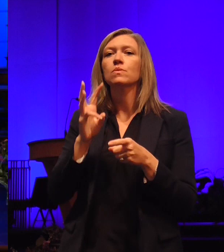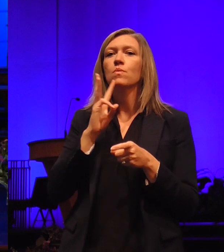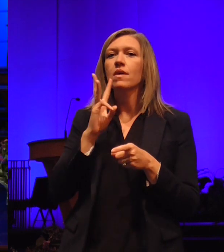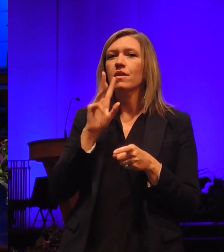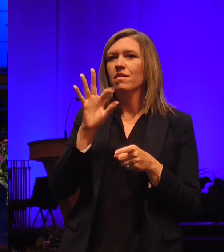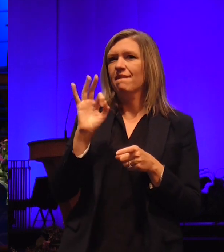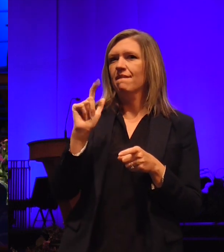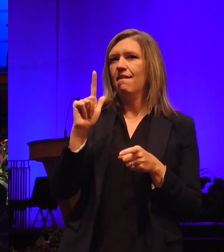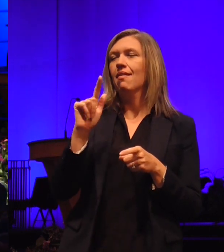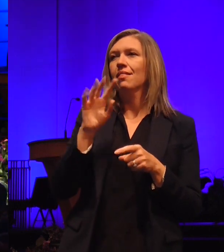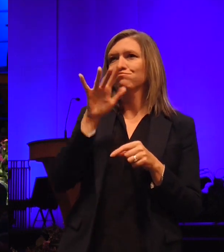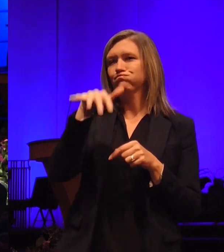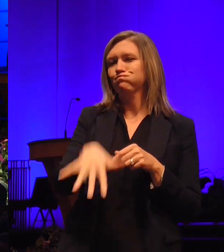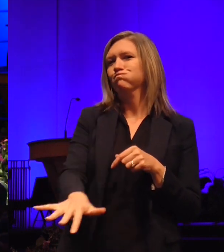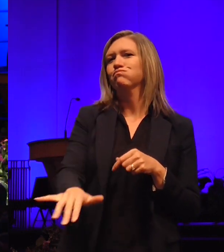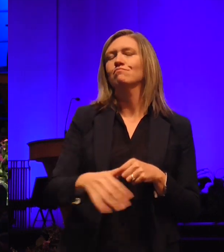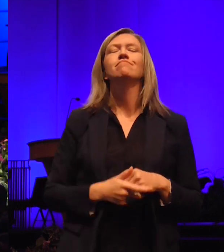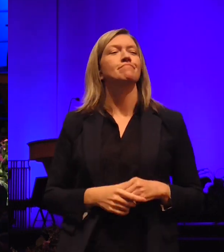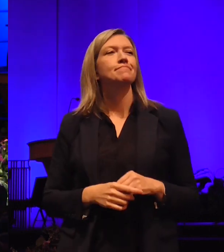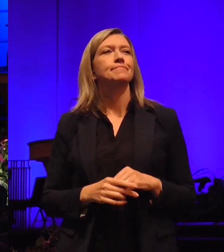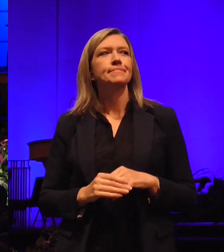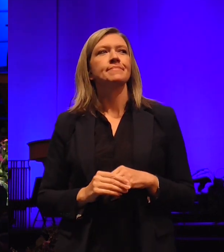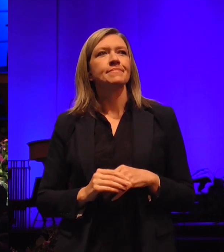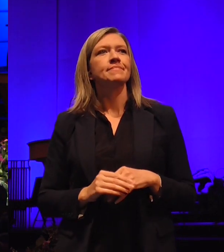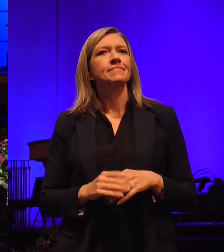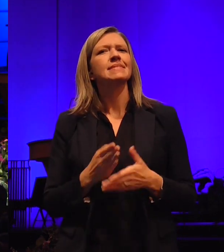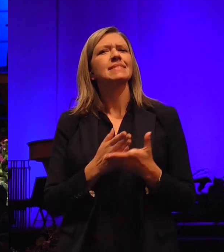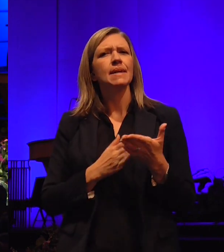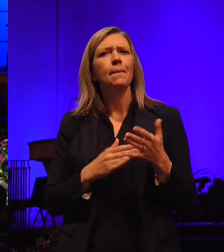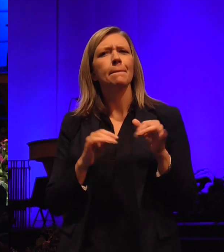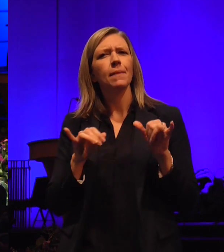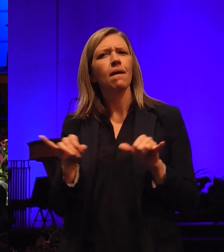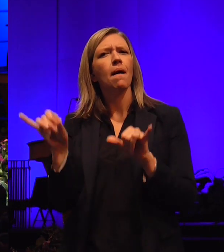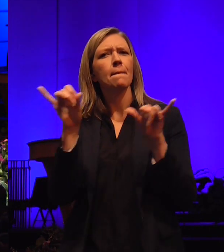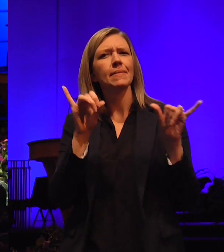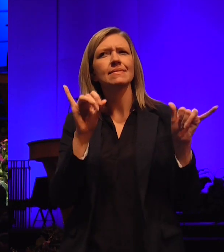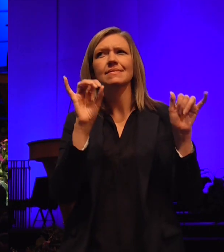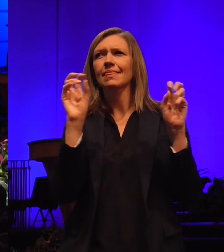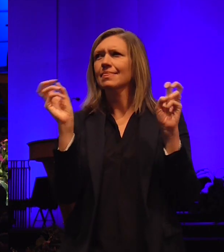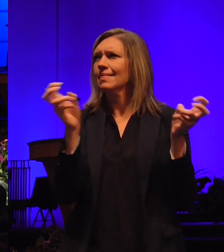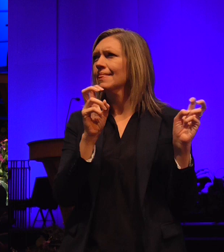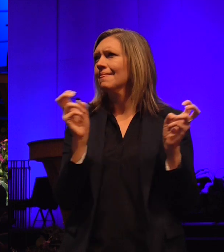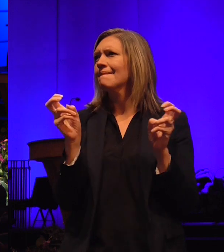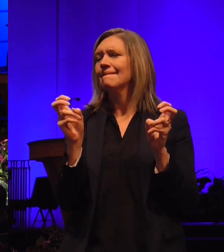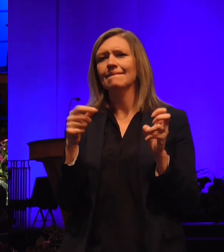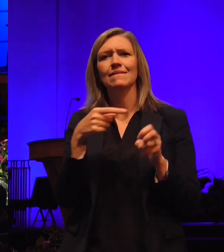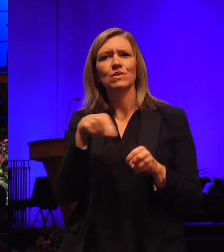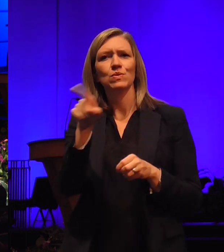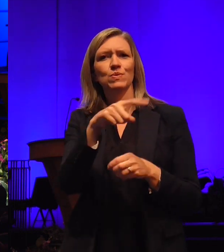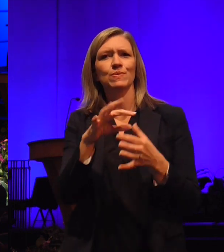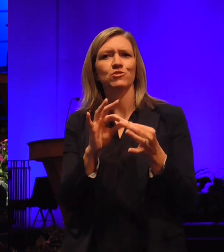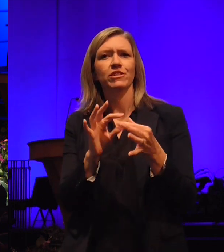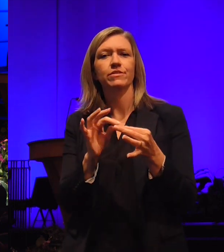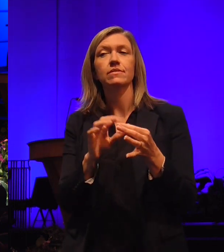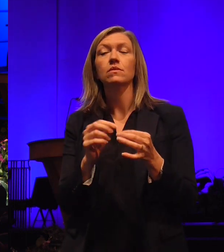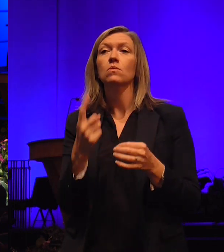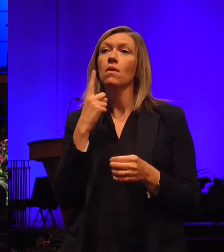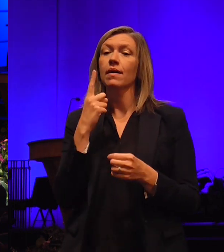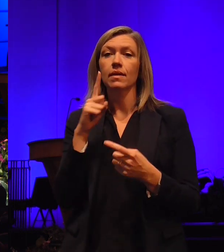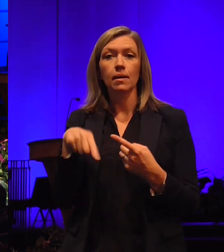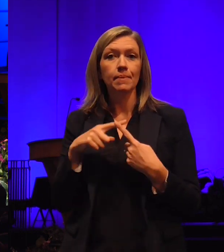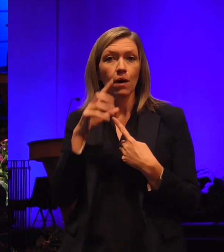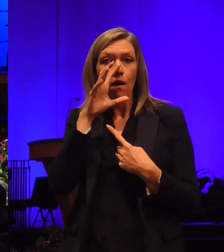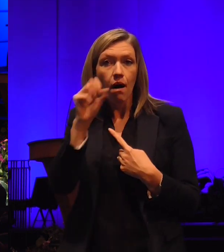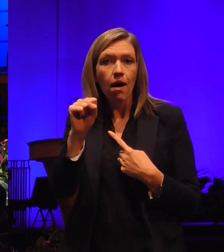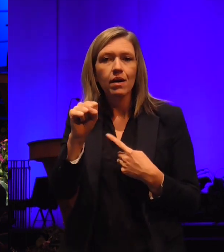Waterfalls, all right. So there's some commonalities in some of what we're sharing, because the thing with awe is you